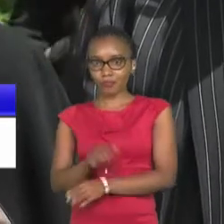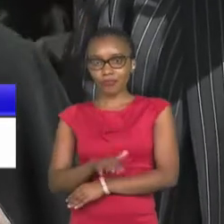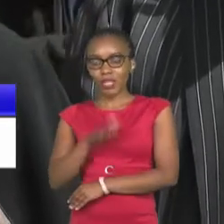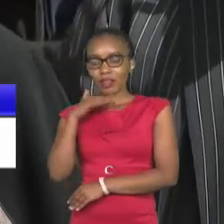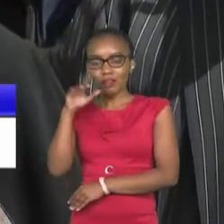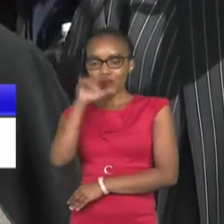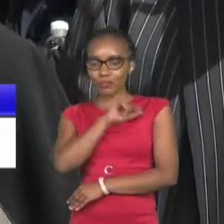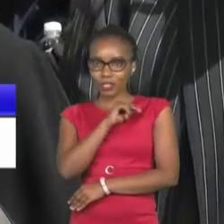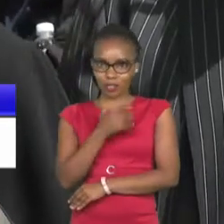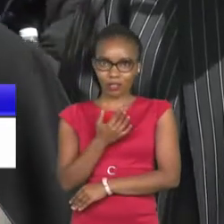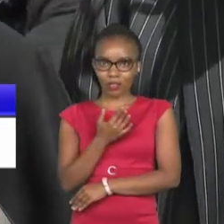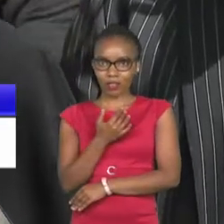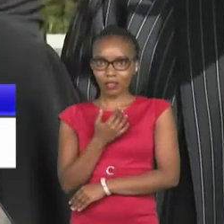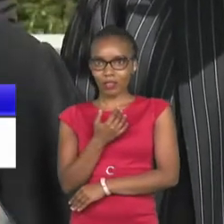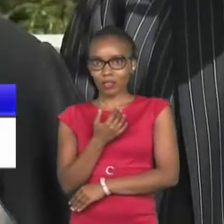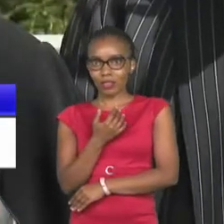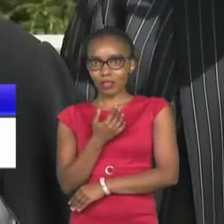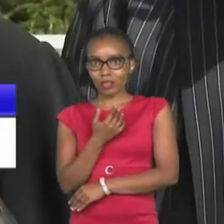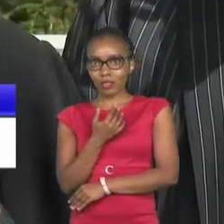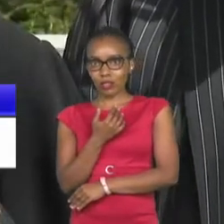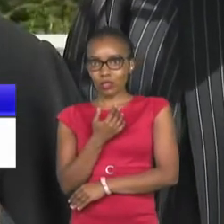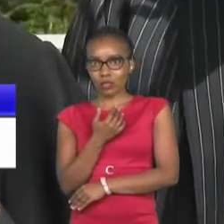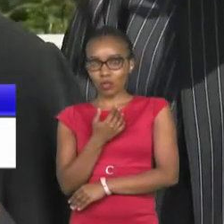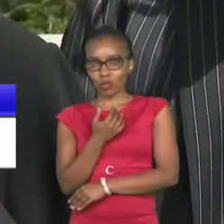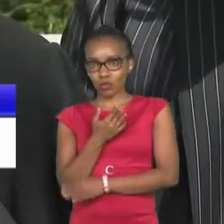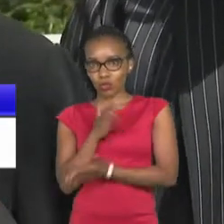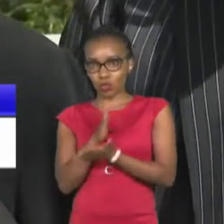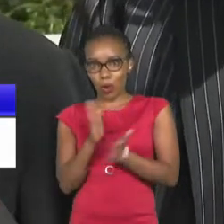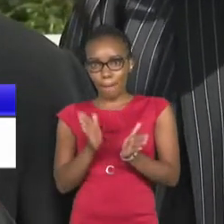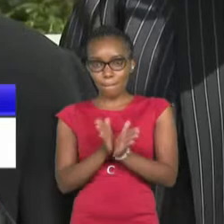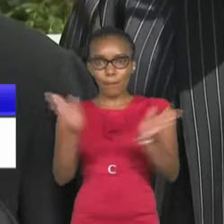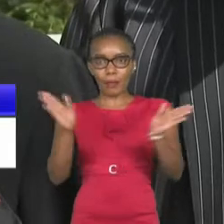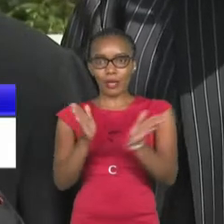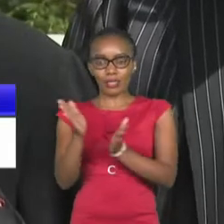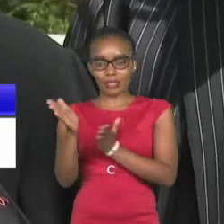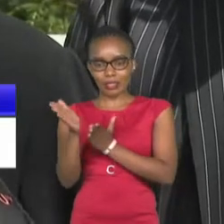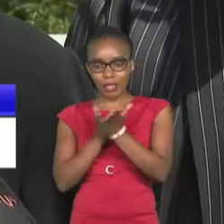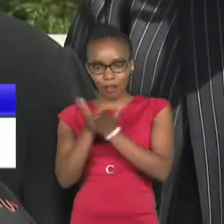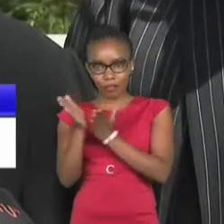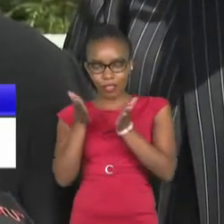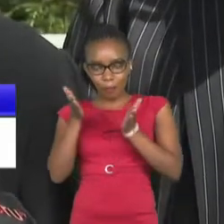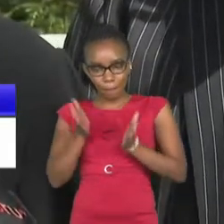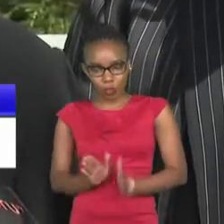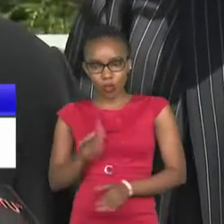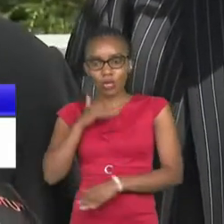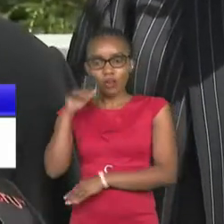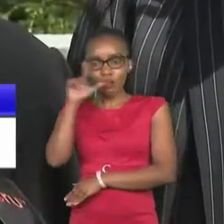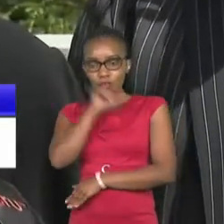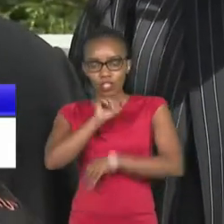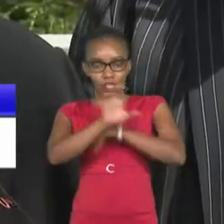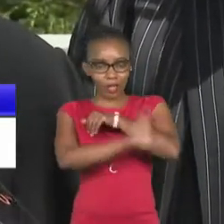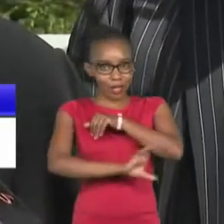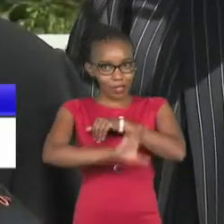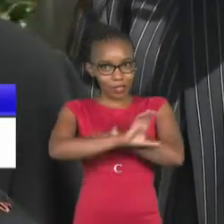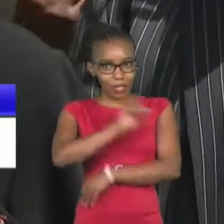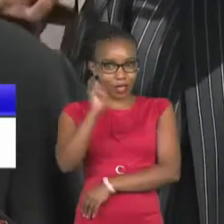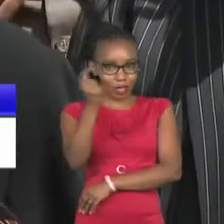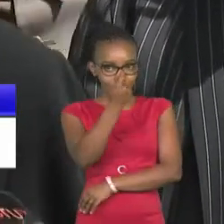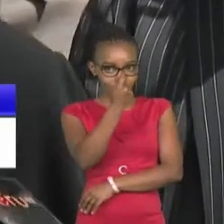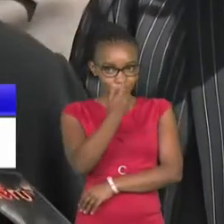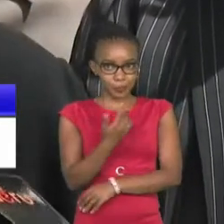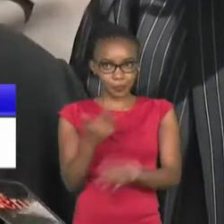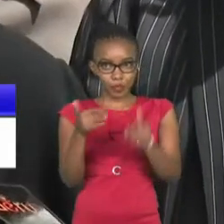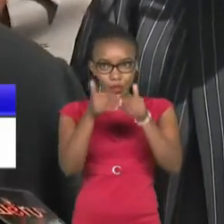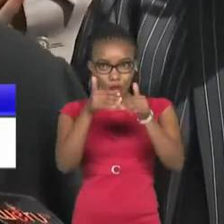figure. I have lost an exemplary public servant. And this country has lost